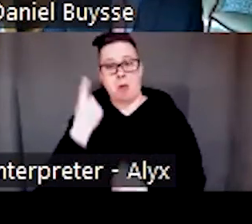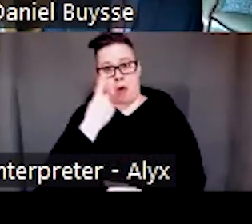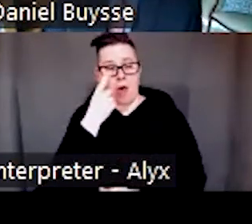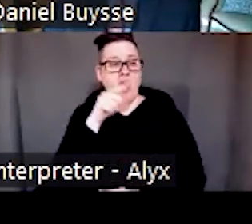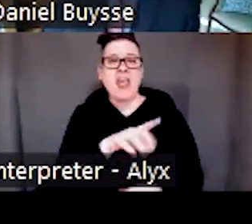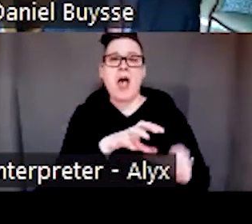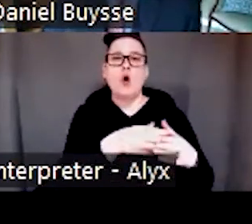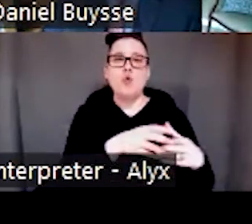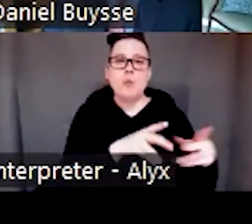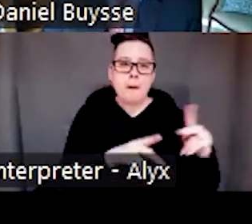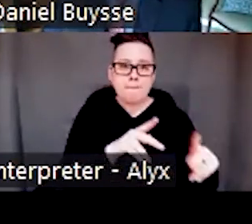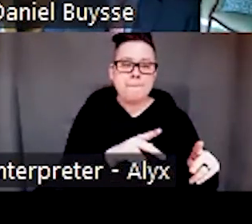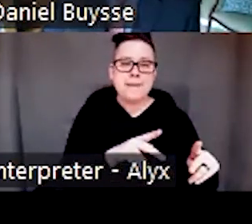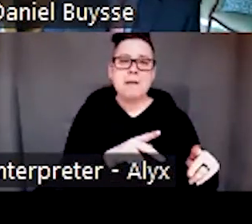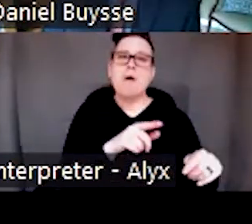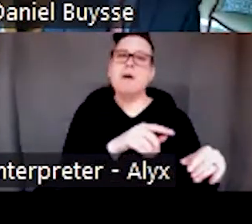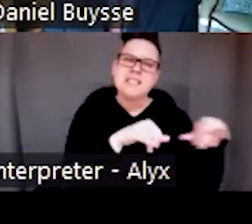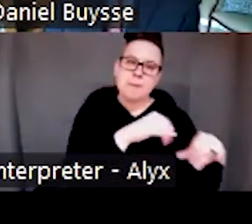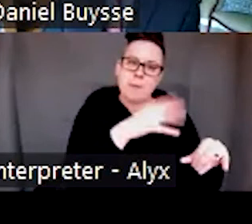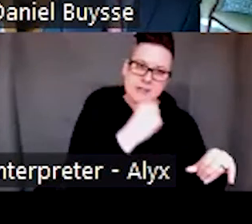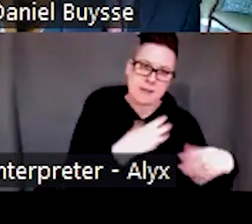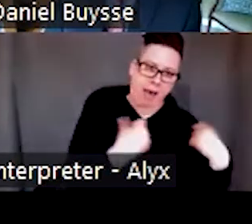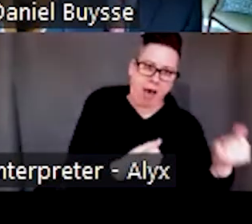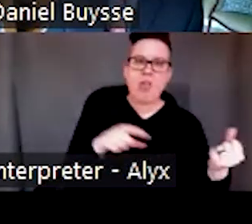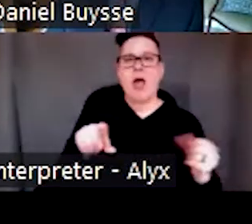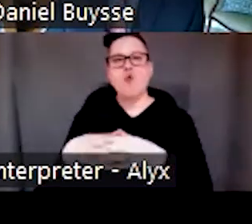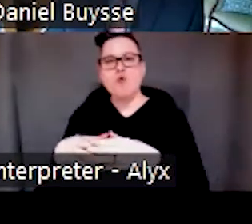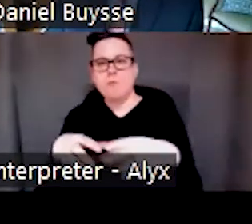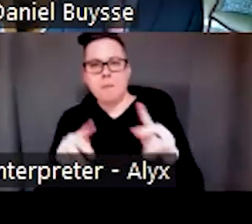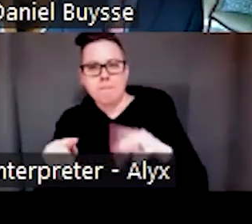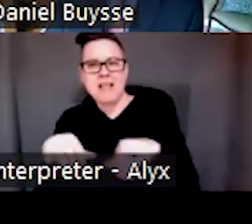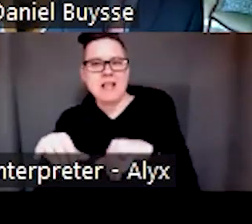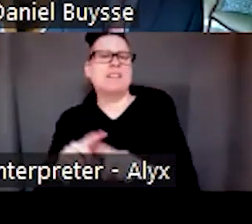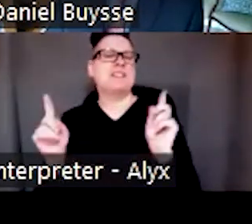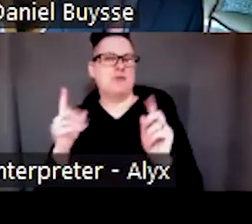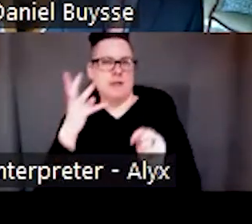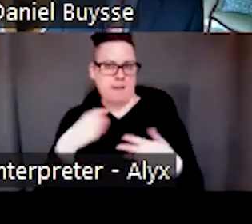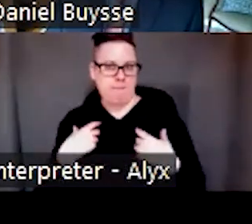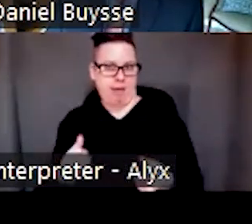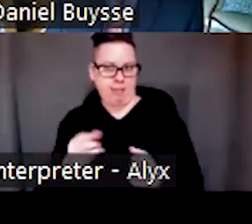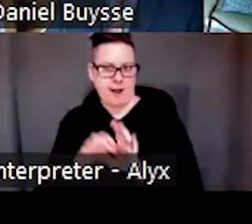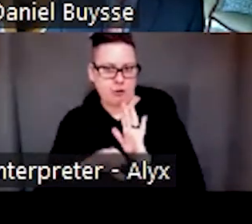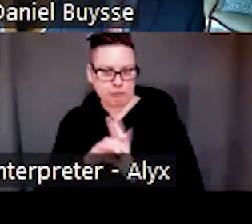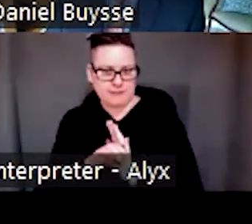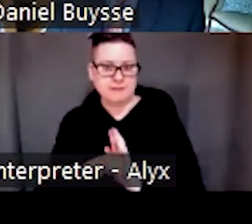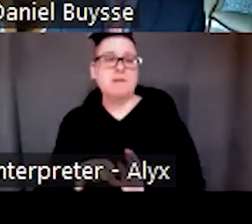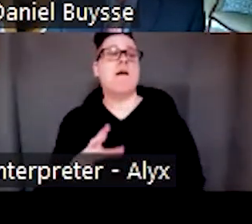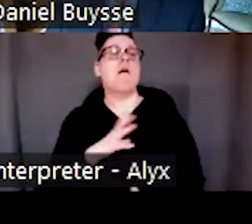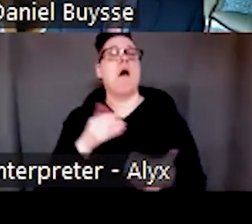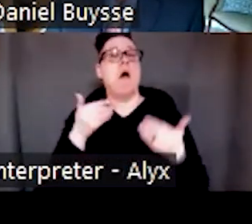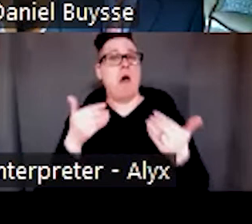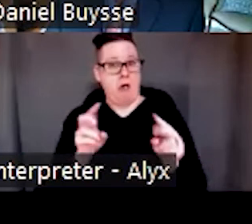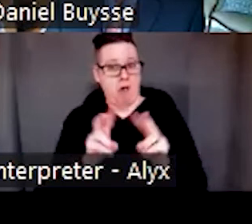with different sleep health characteristics? And indeed, when this latent class analysis was conducted,